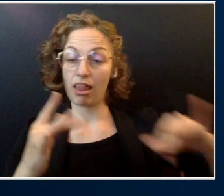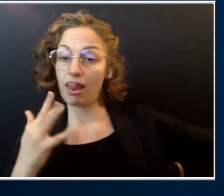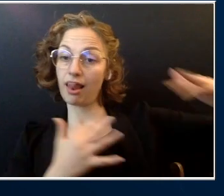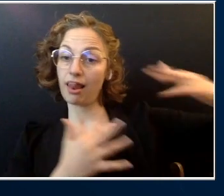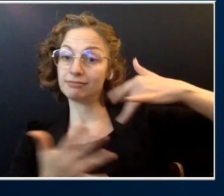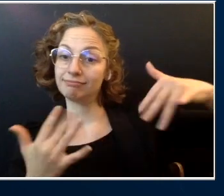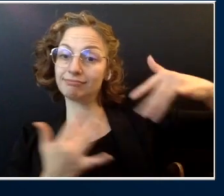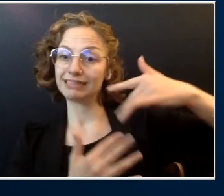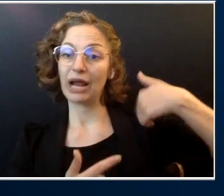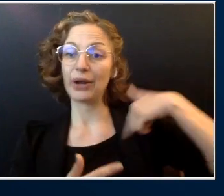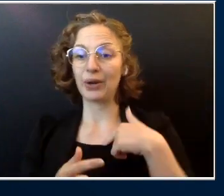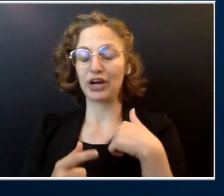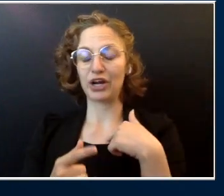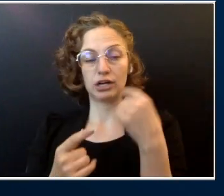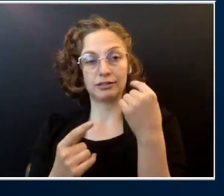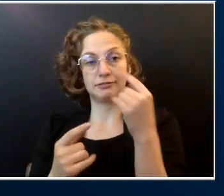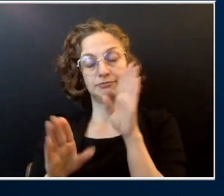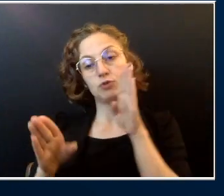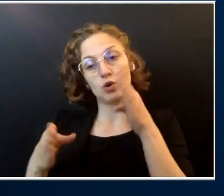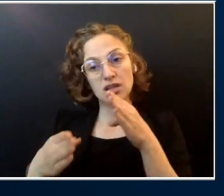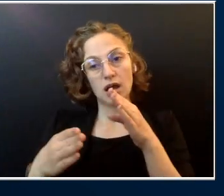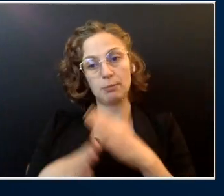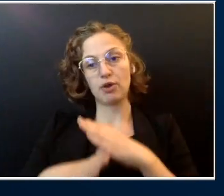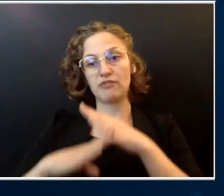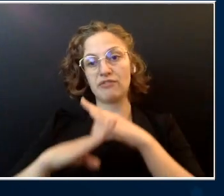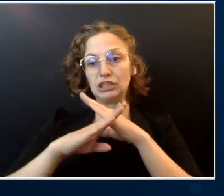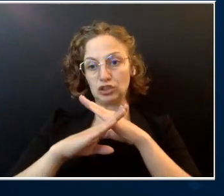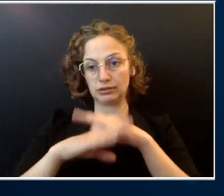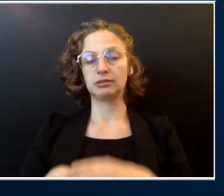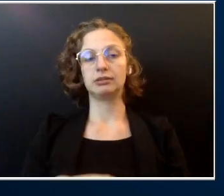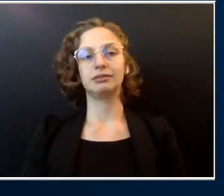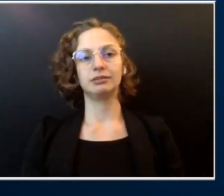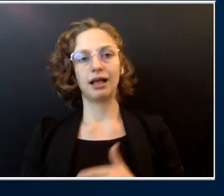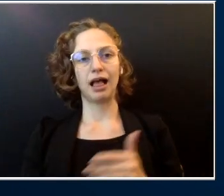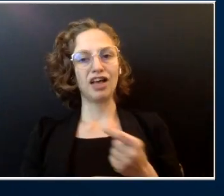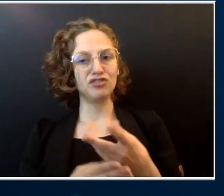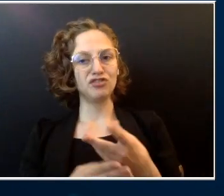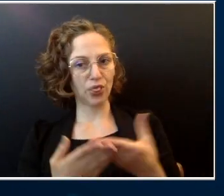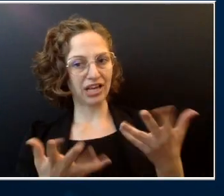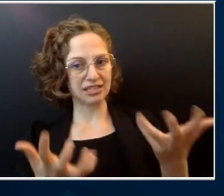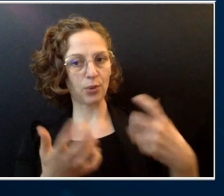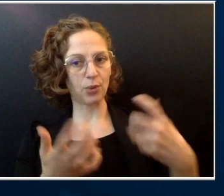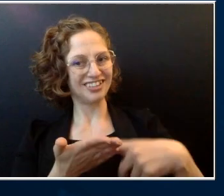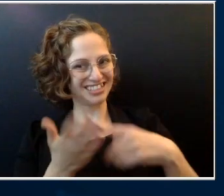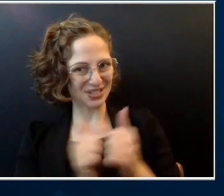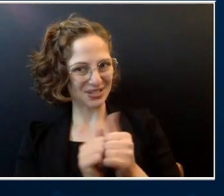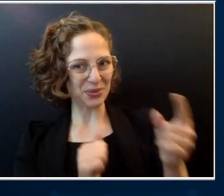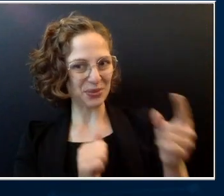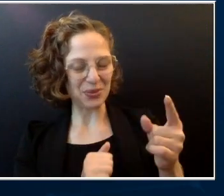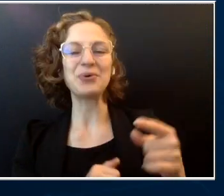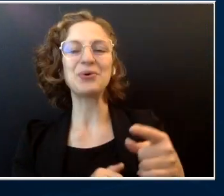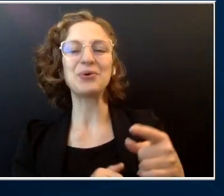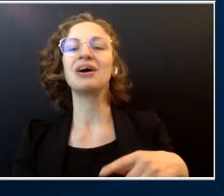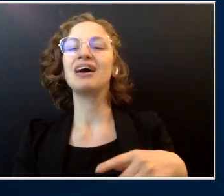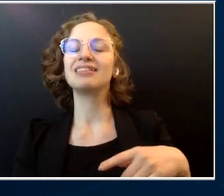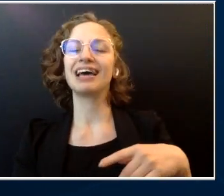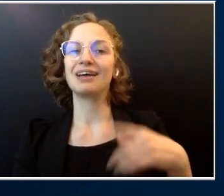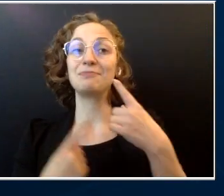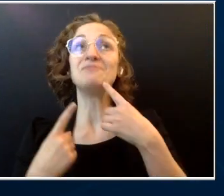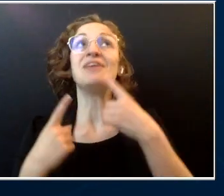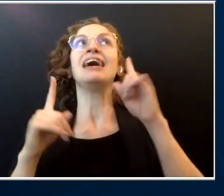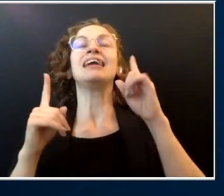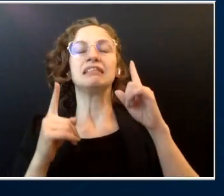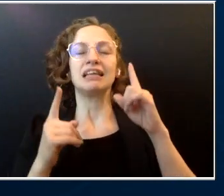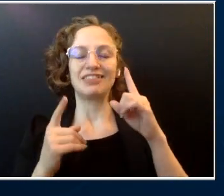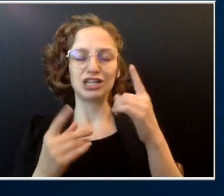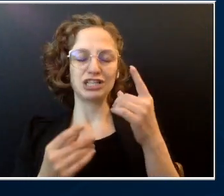that we need to get to with you today, because there's finally a movement on the new COVID shots that a lot of people have been wondering about, myself included. FDA approved the